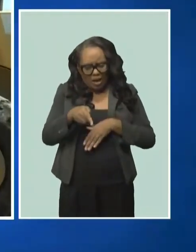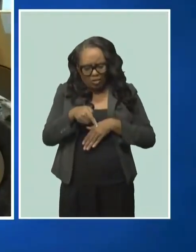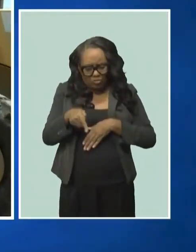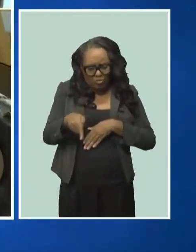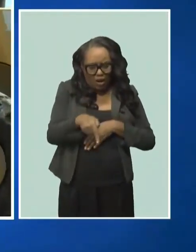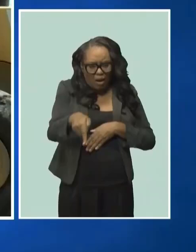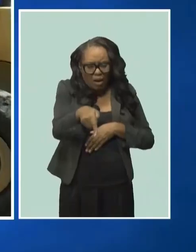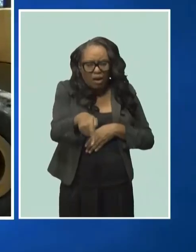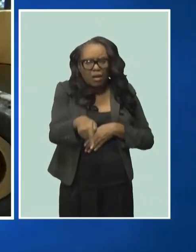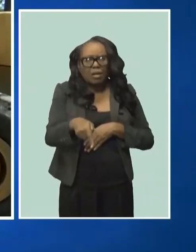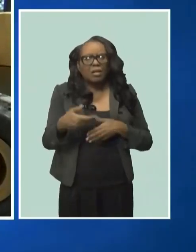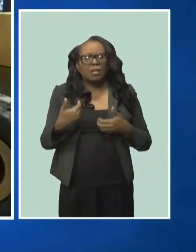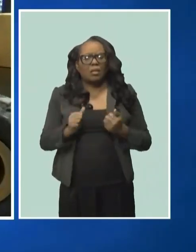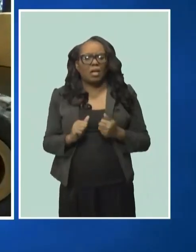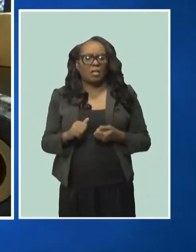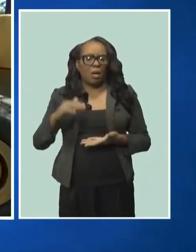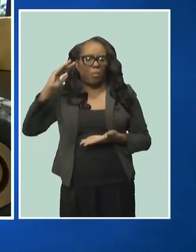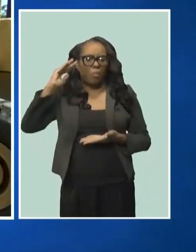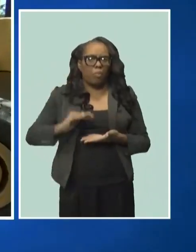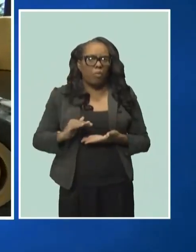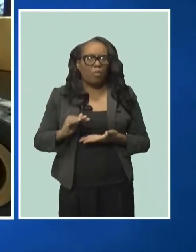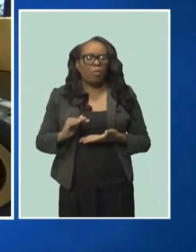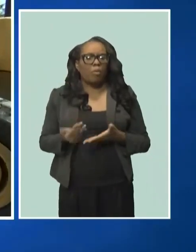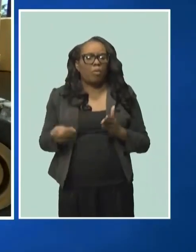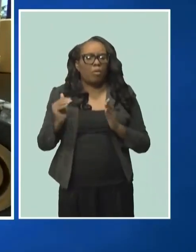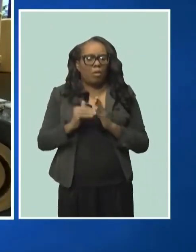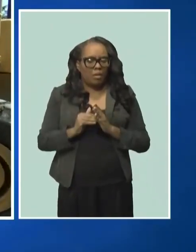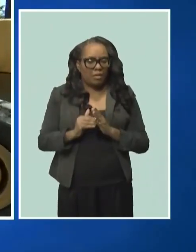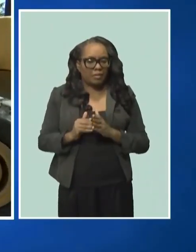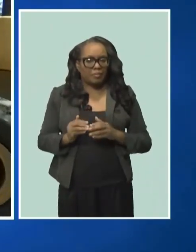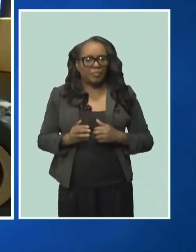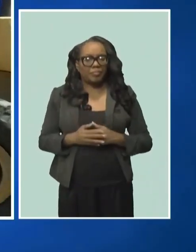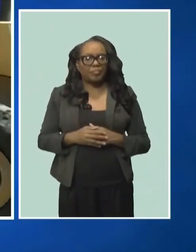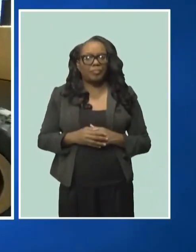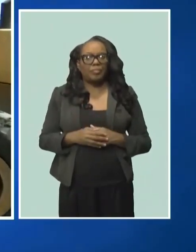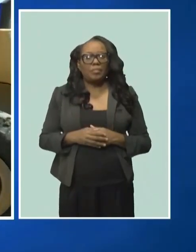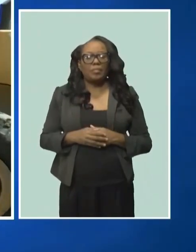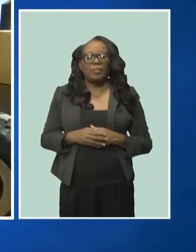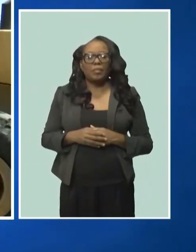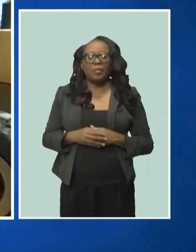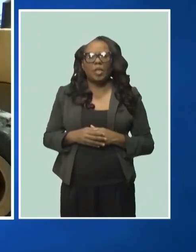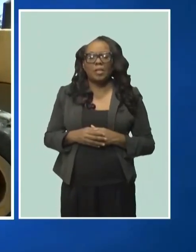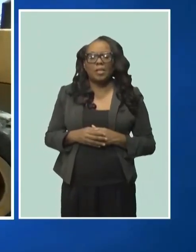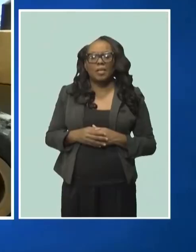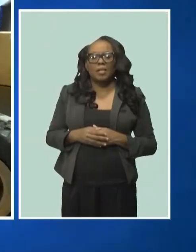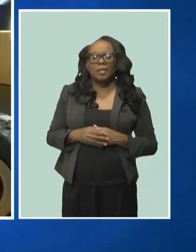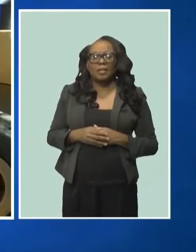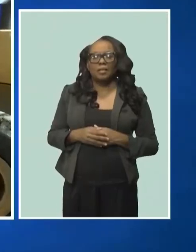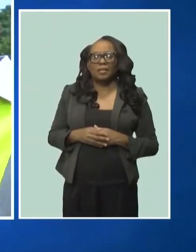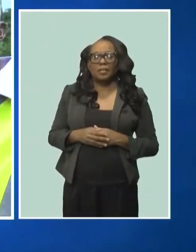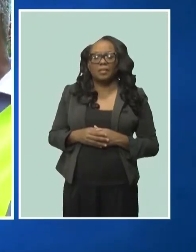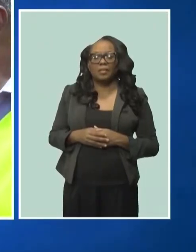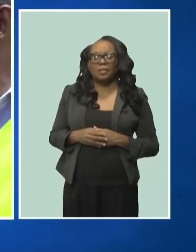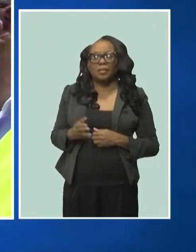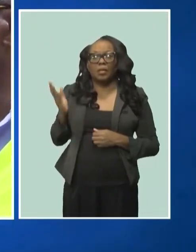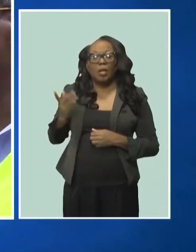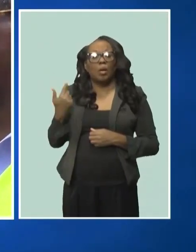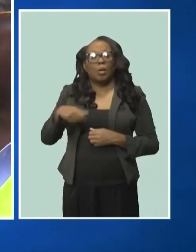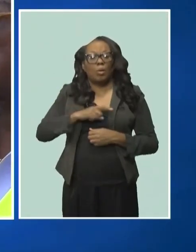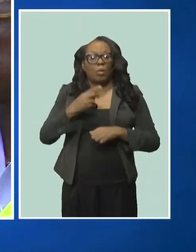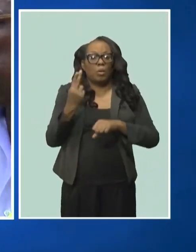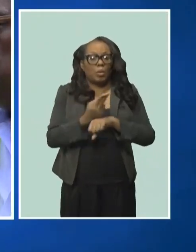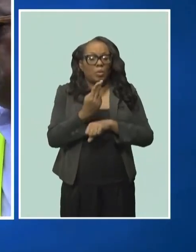taken to minimize the likelihood of a reoccurrence. We are actually using cement inside of the soil to ensure that you